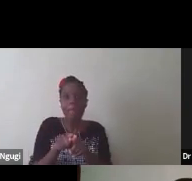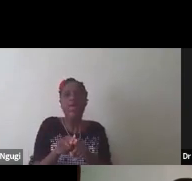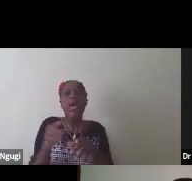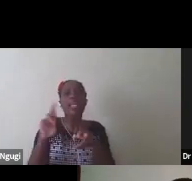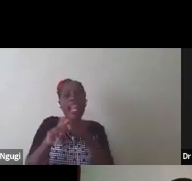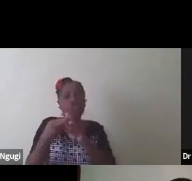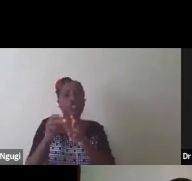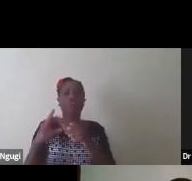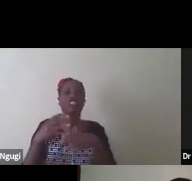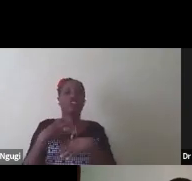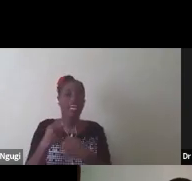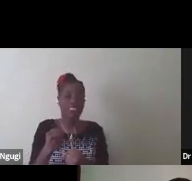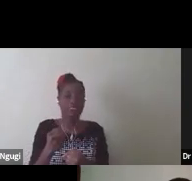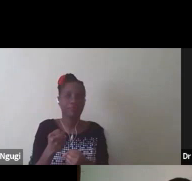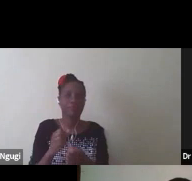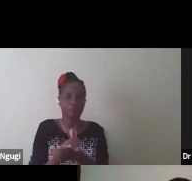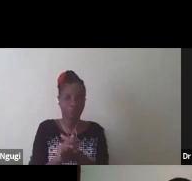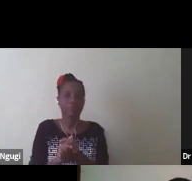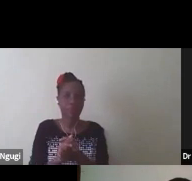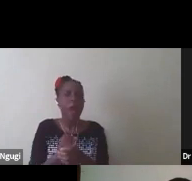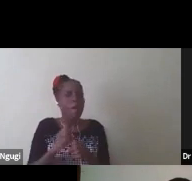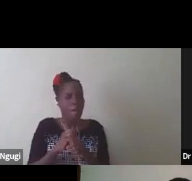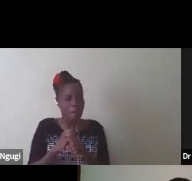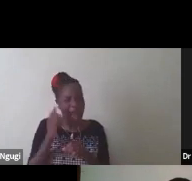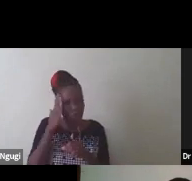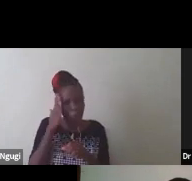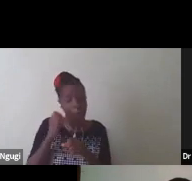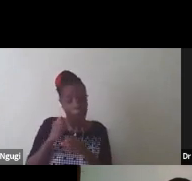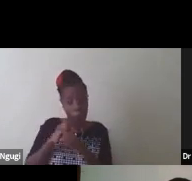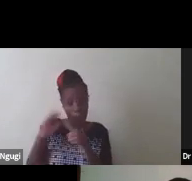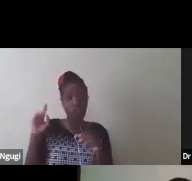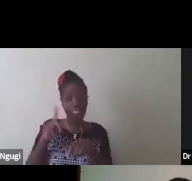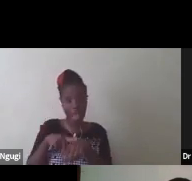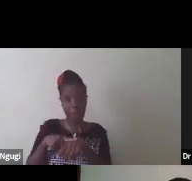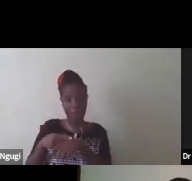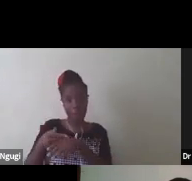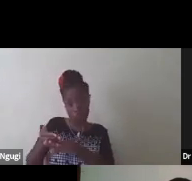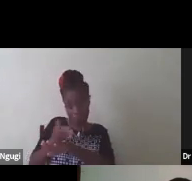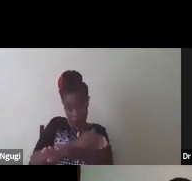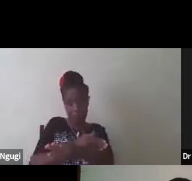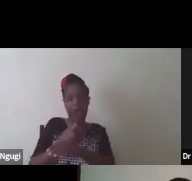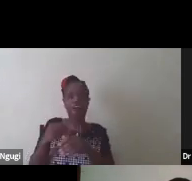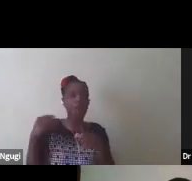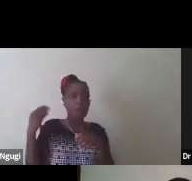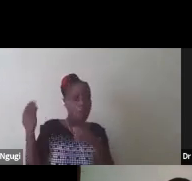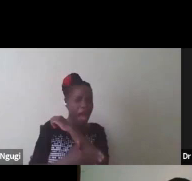trust. I know many bad things have happened in the past, but we need to move forward. We must